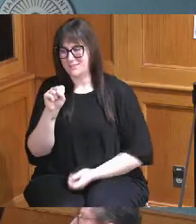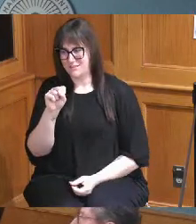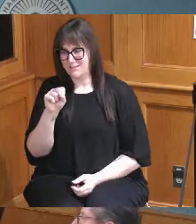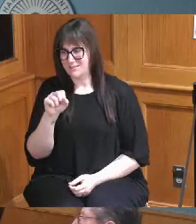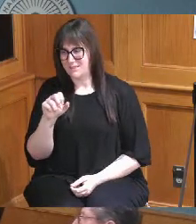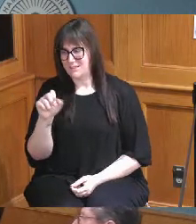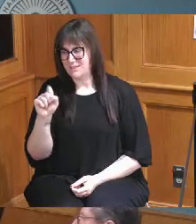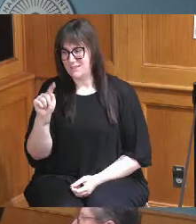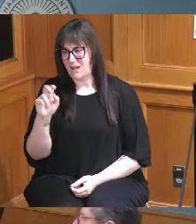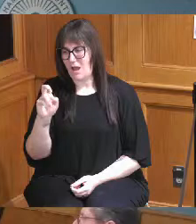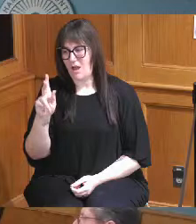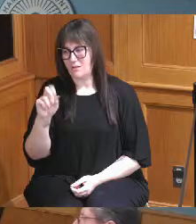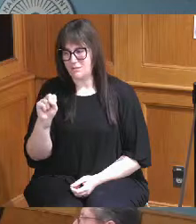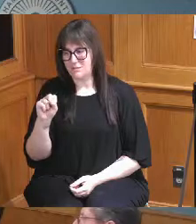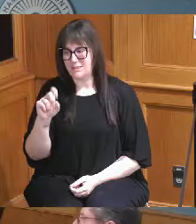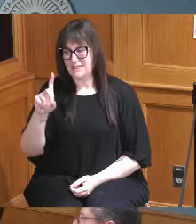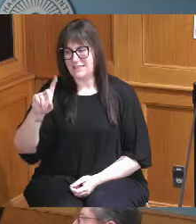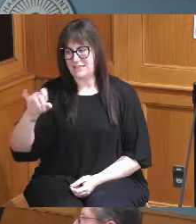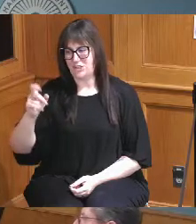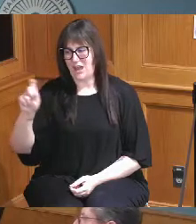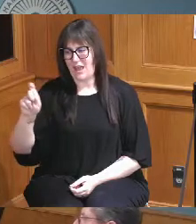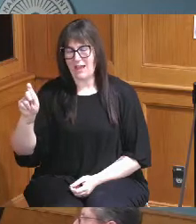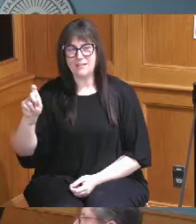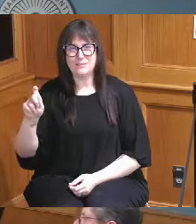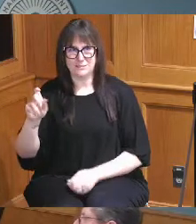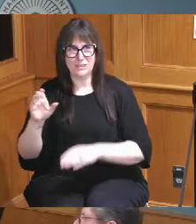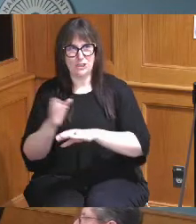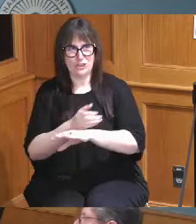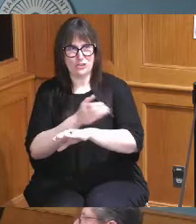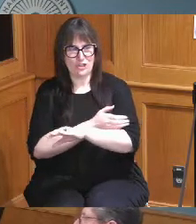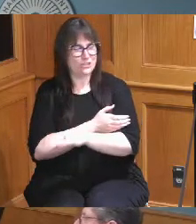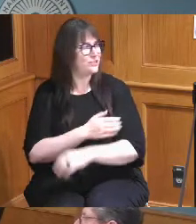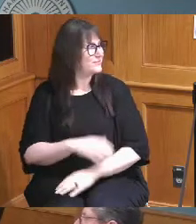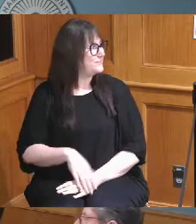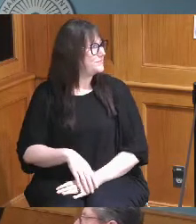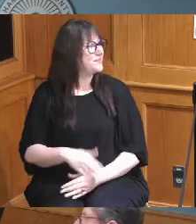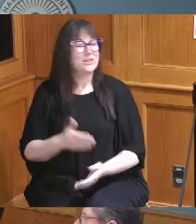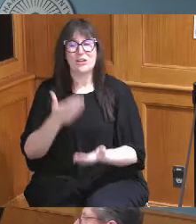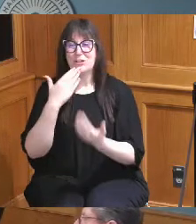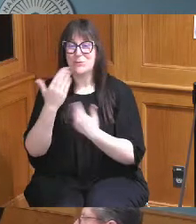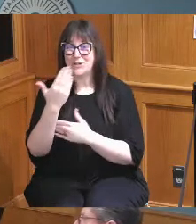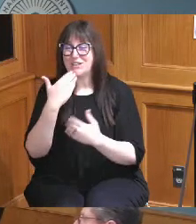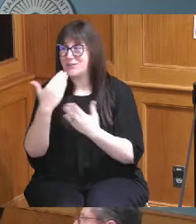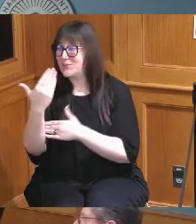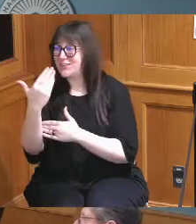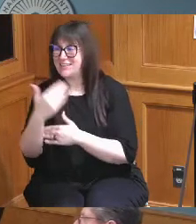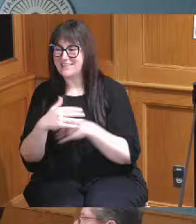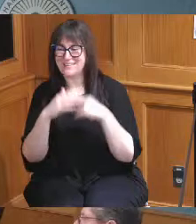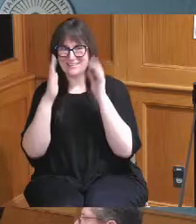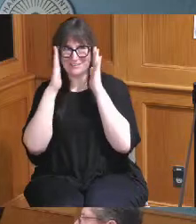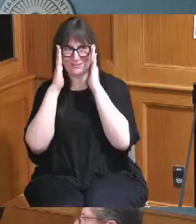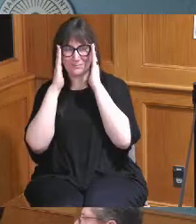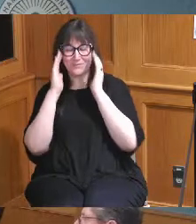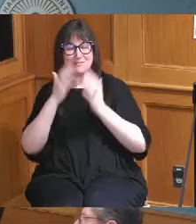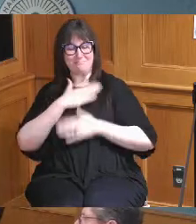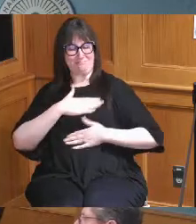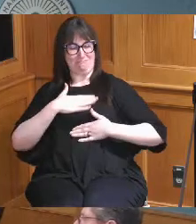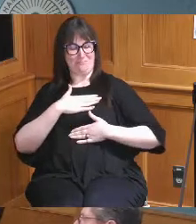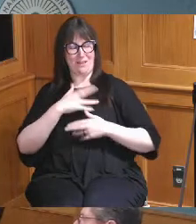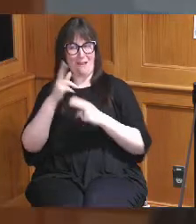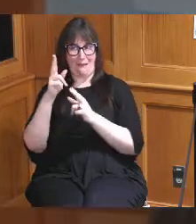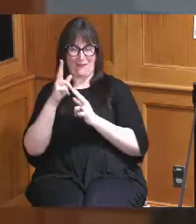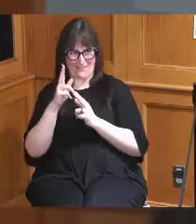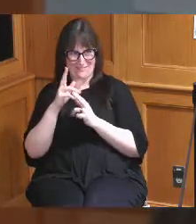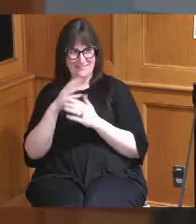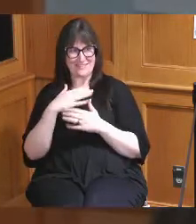Welcome. Good morning. Good morning, Robert. Thank you very much. It's a pleasure and an honor